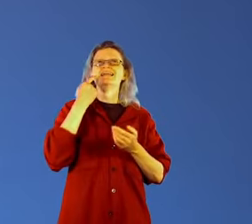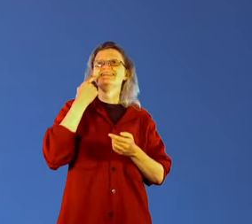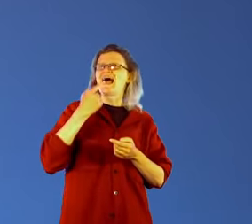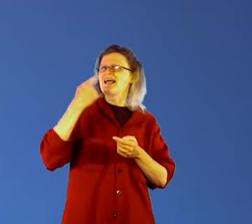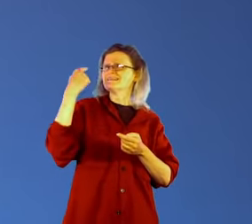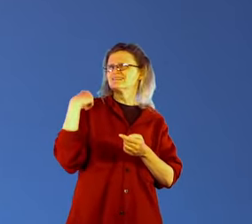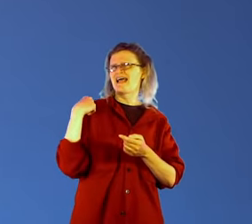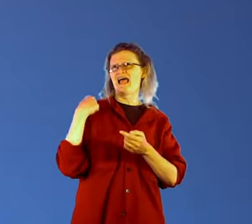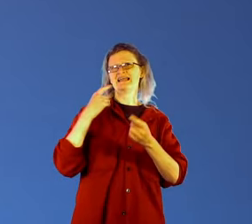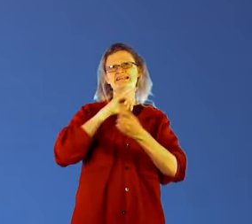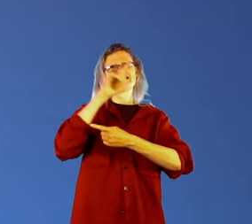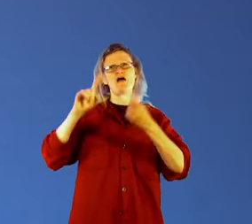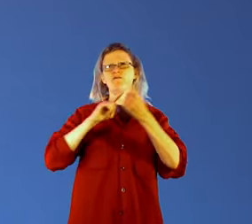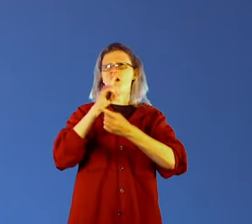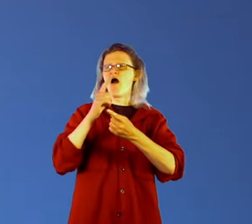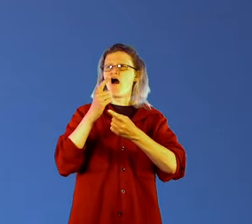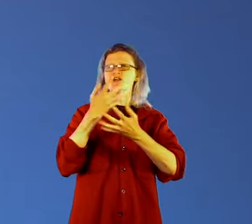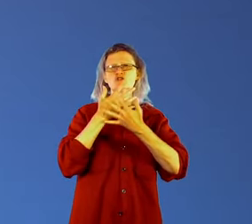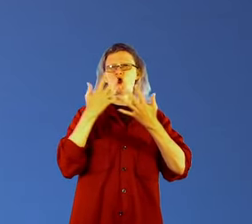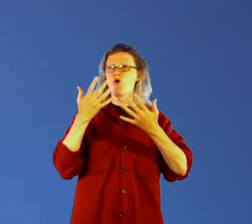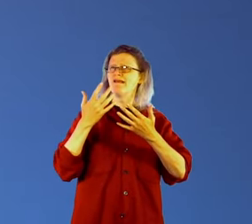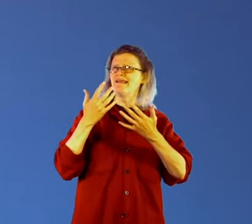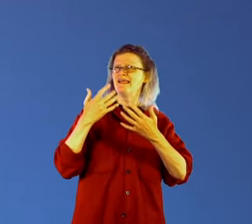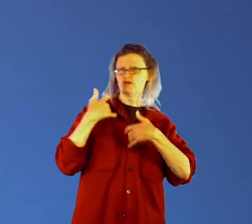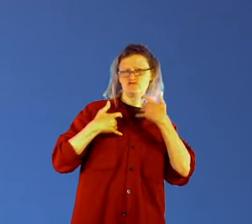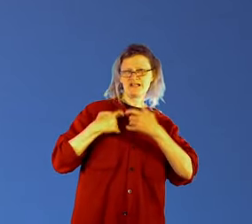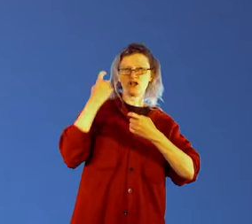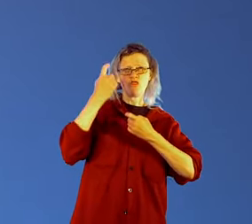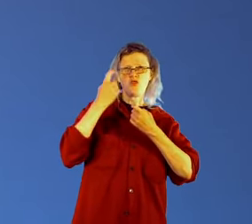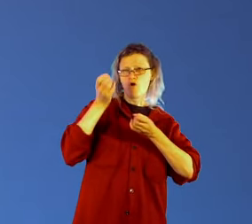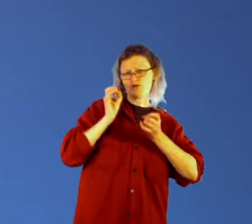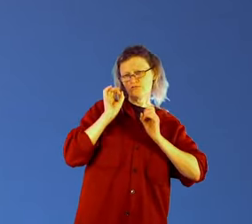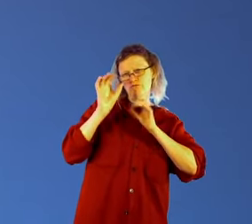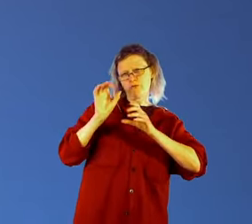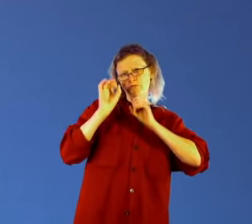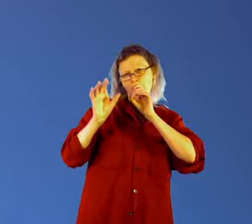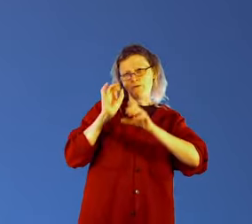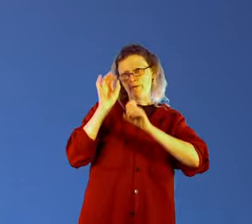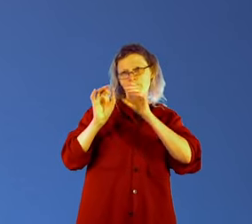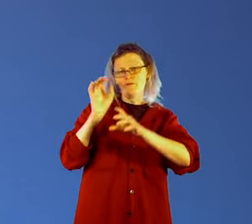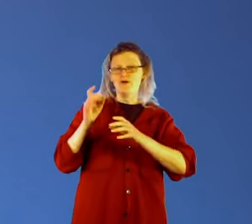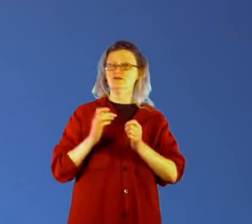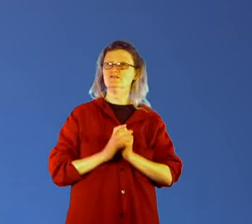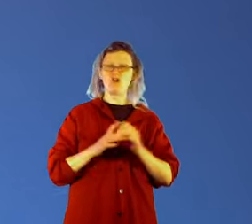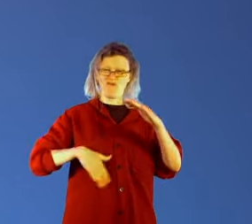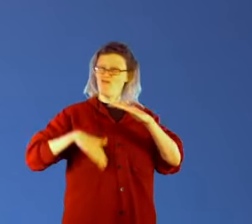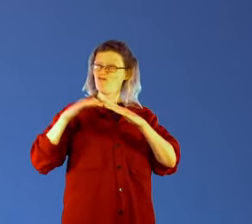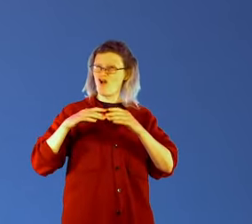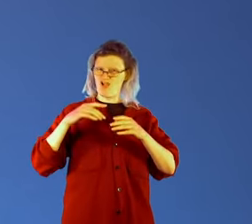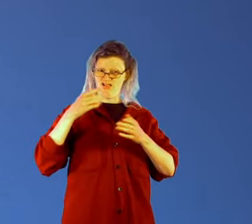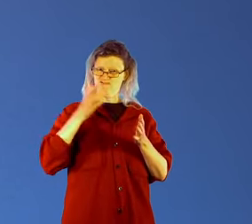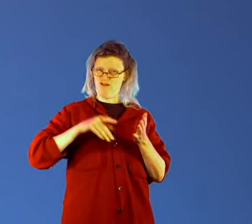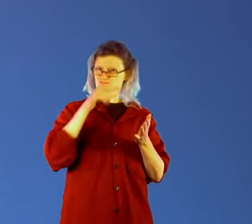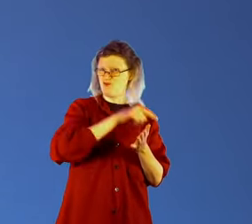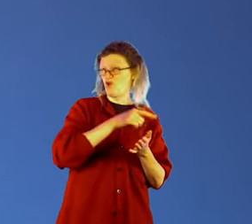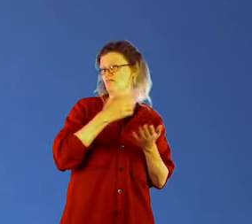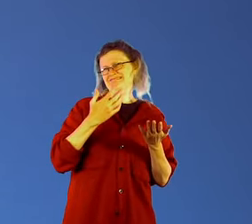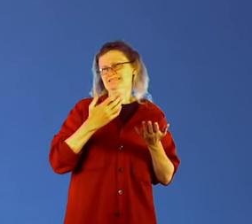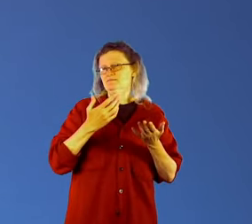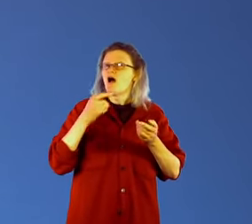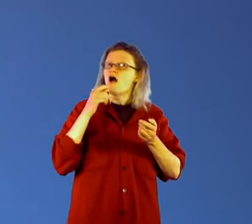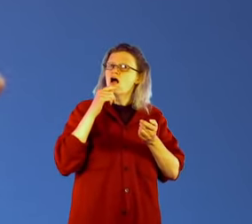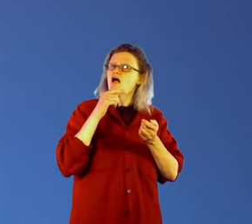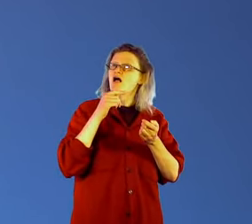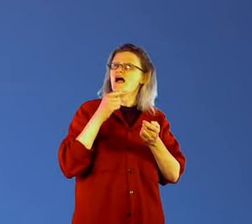good thoughts that Ros shared. And she's not going to be able to share all of the thoughts that are in this book. So if you've enjoyed what she said this week so